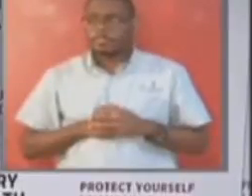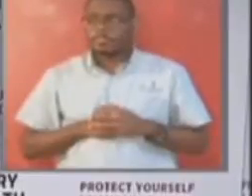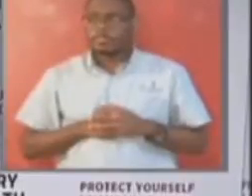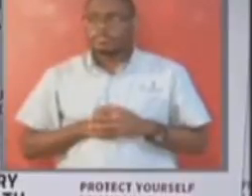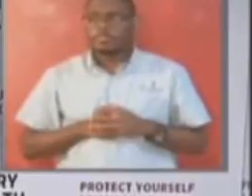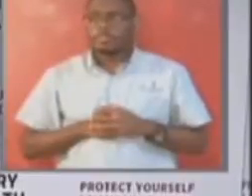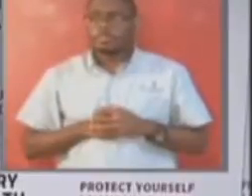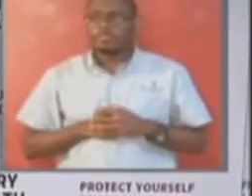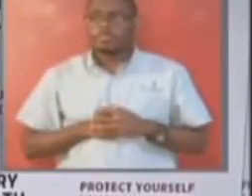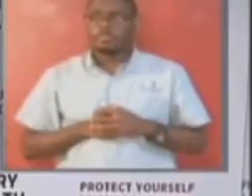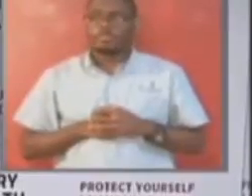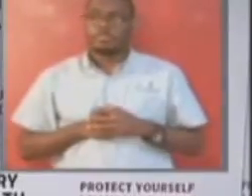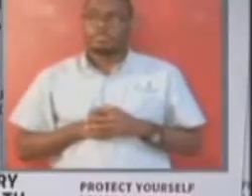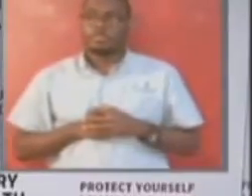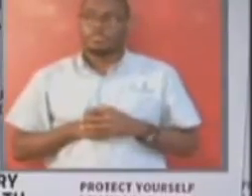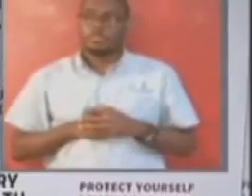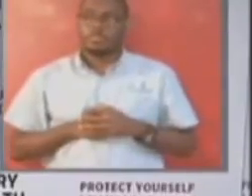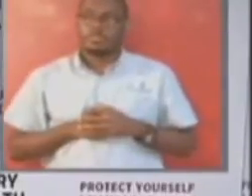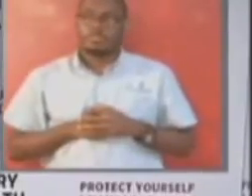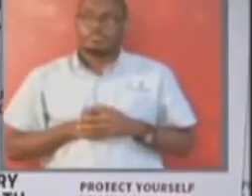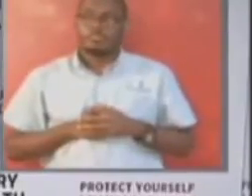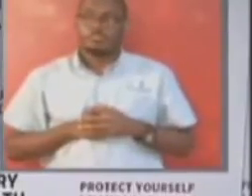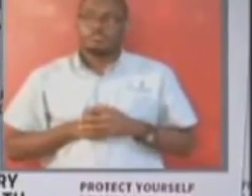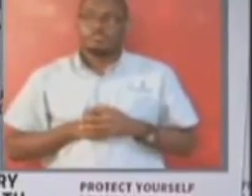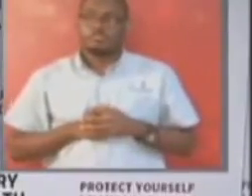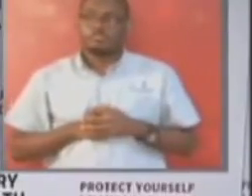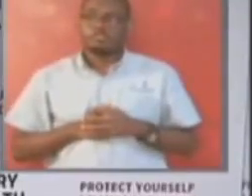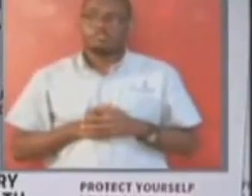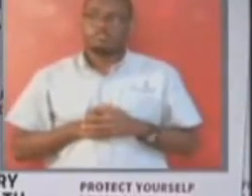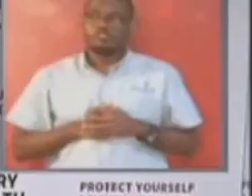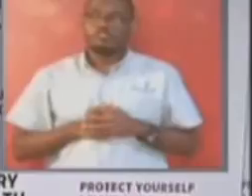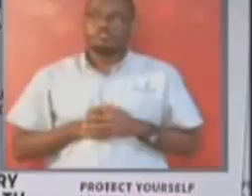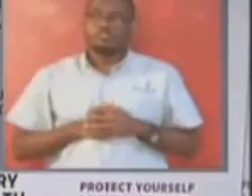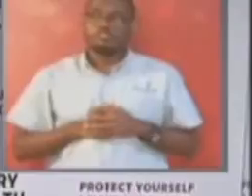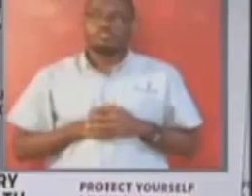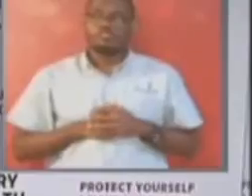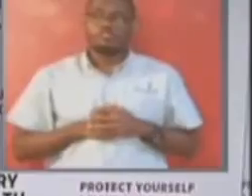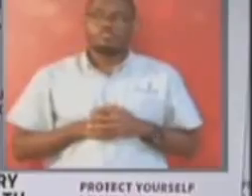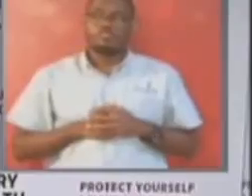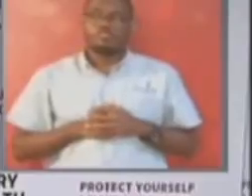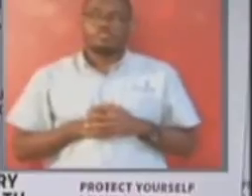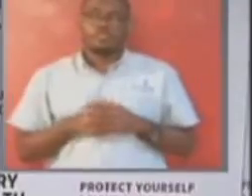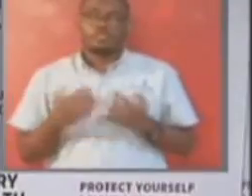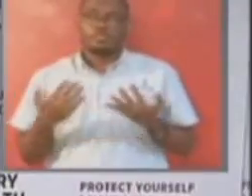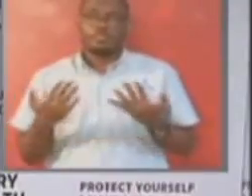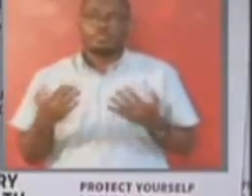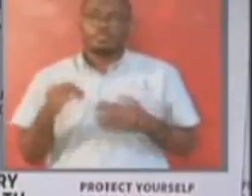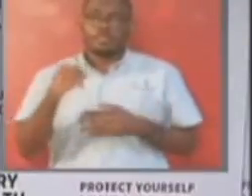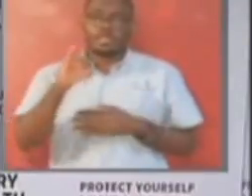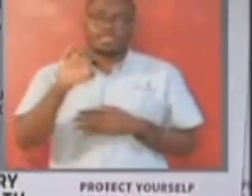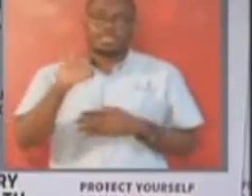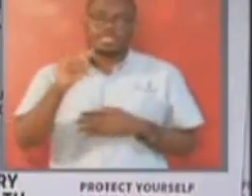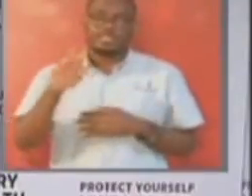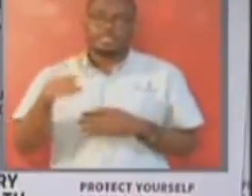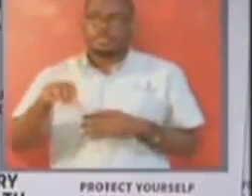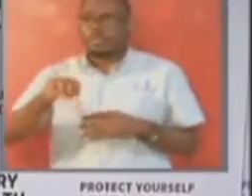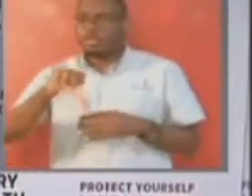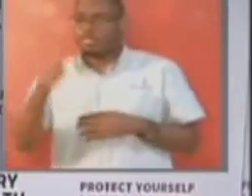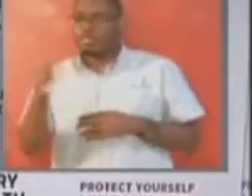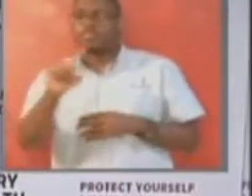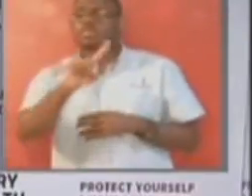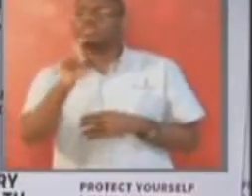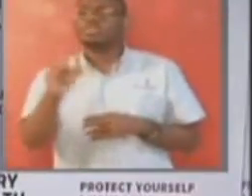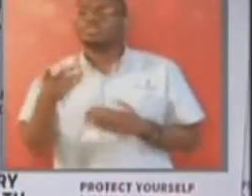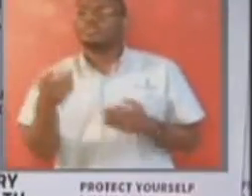Is IETV on and ready? And as we wait on IETV, we do have one question that we get quite often from the